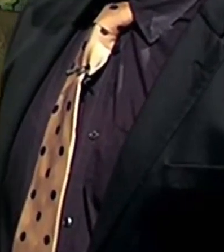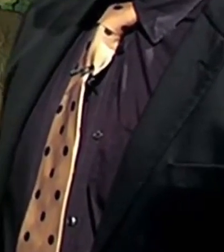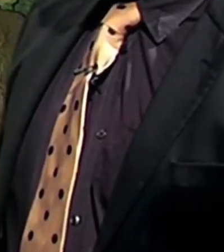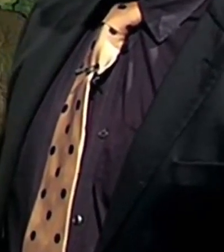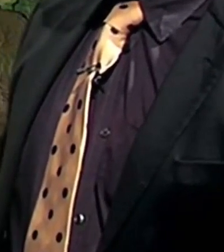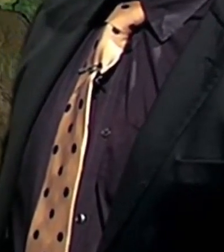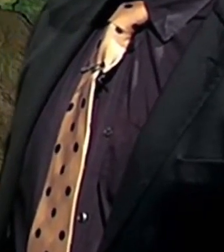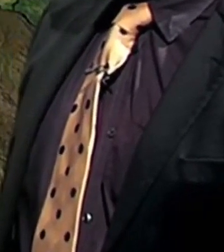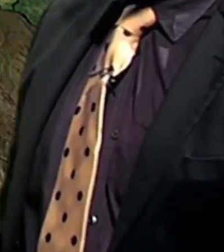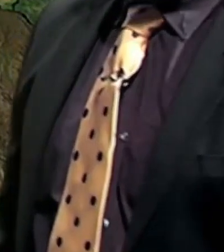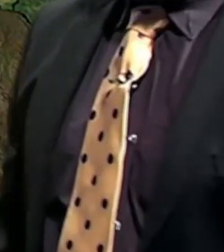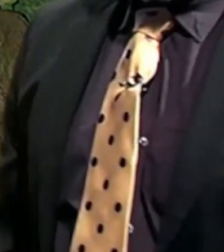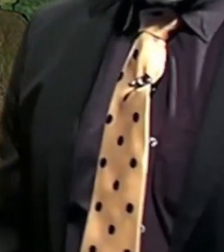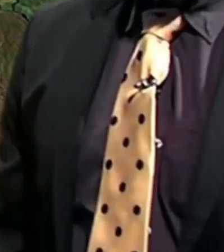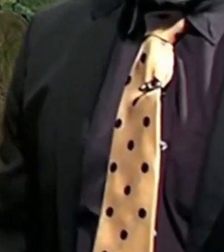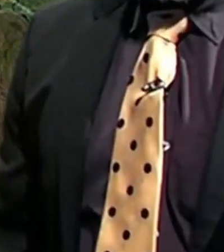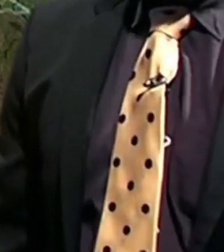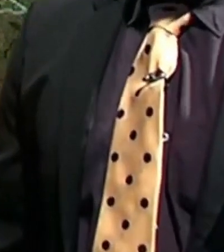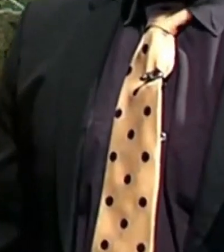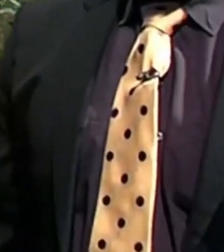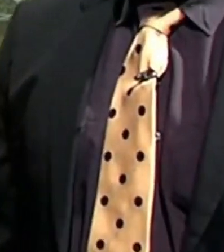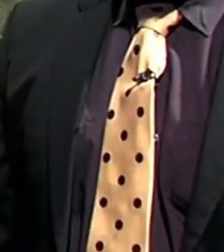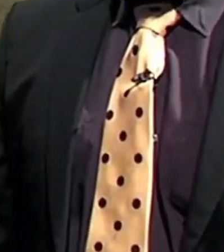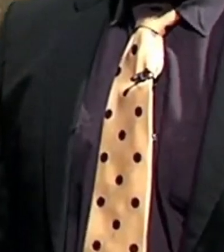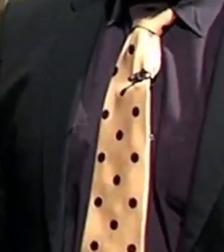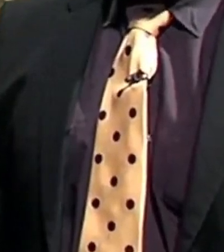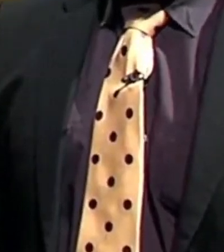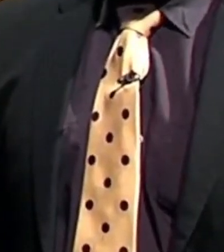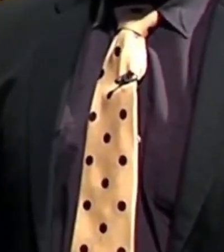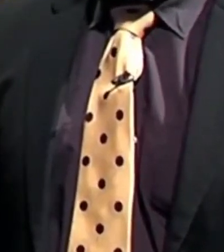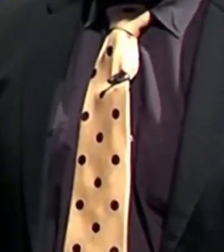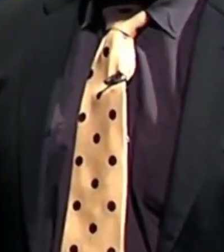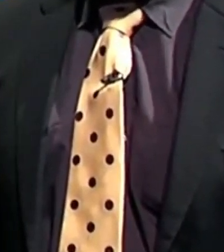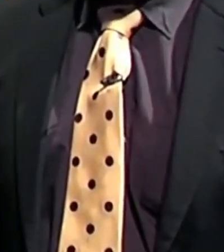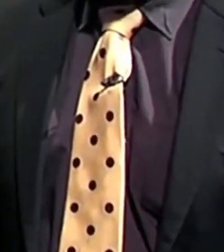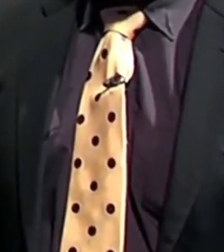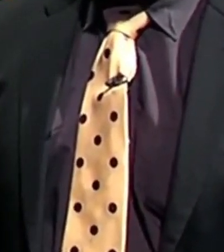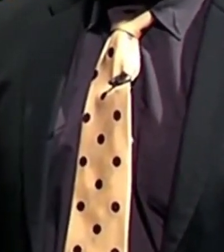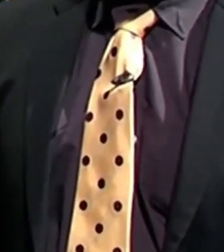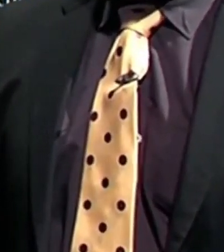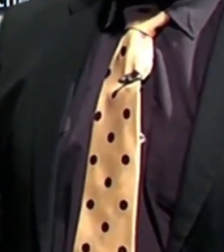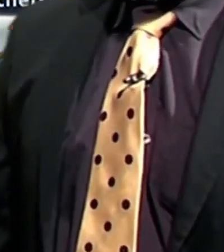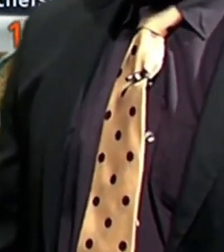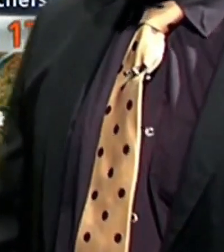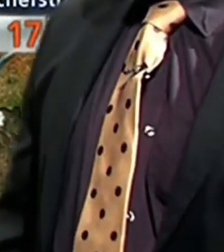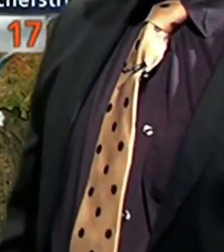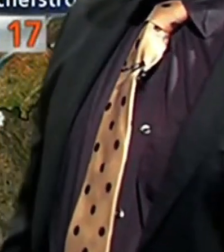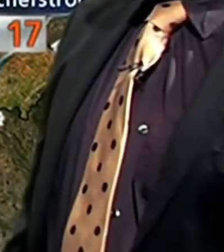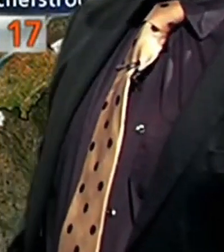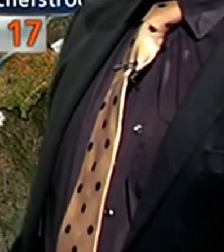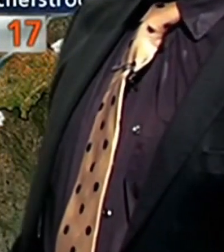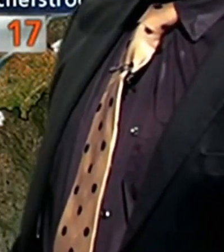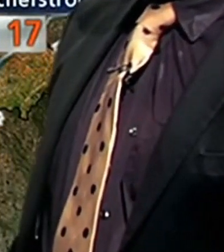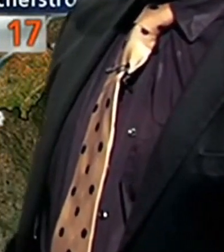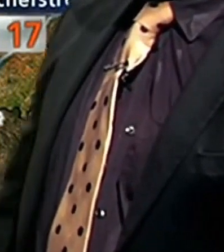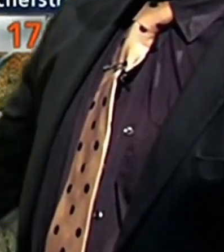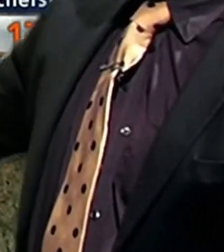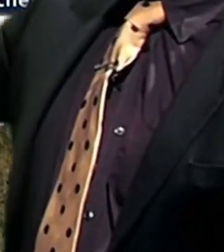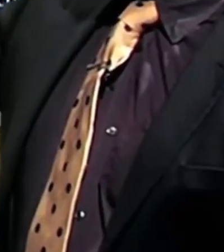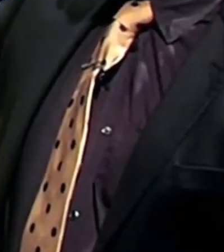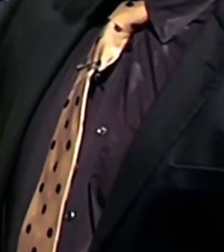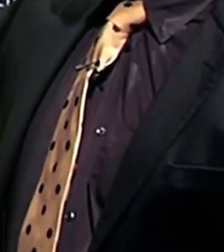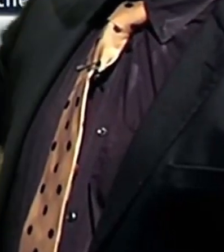ka Bothaville le hona sa Solberg athe ha re shebile ka haro province la Bophirima teng re ka lebella province le ba Bophirima le yona e be le maemo a tleng a bata di